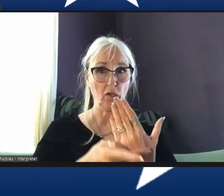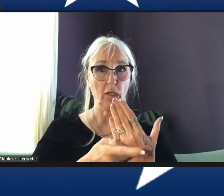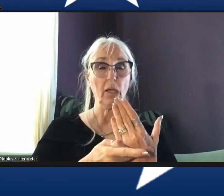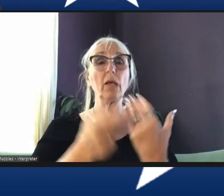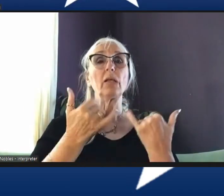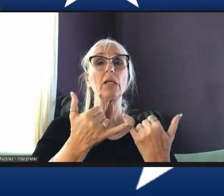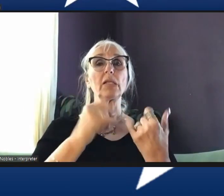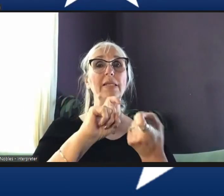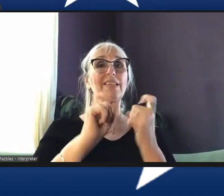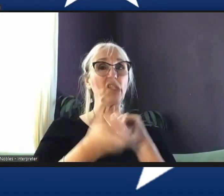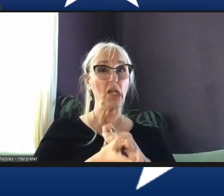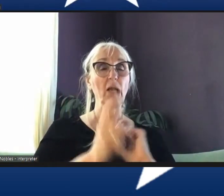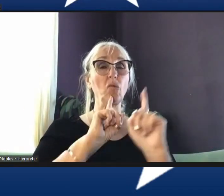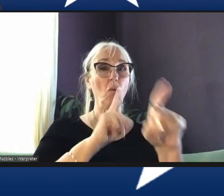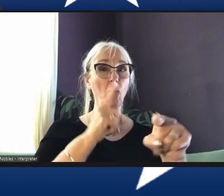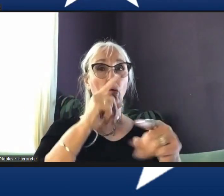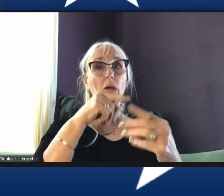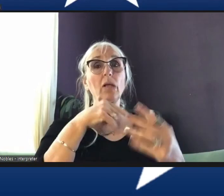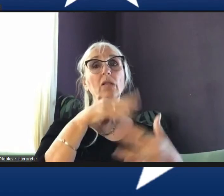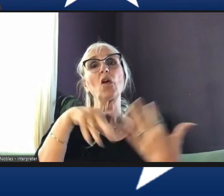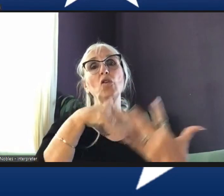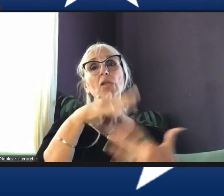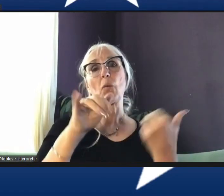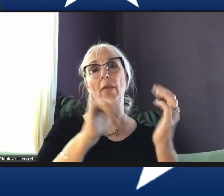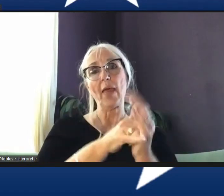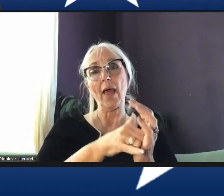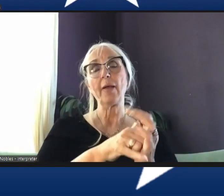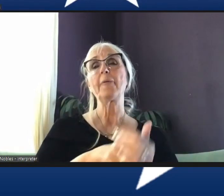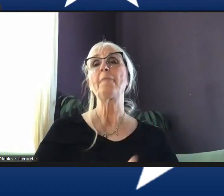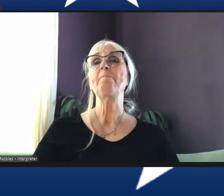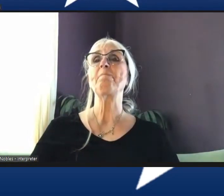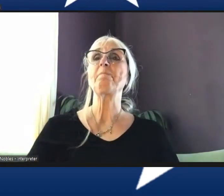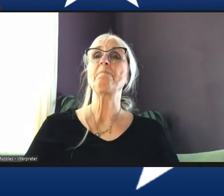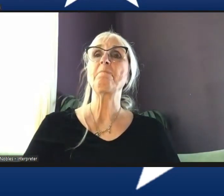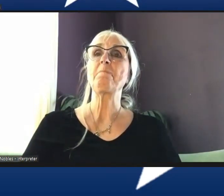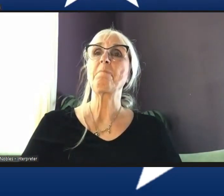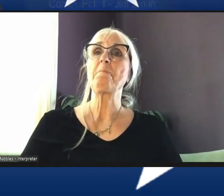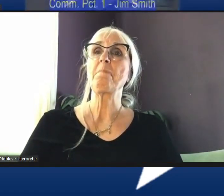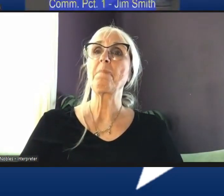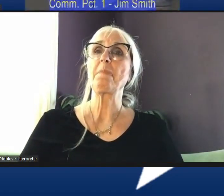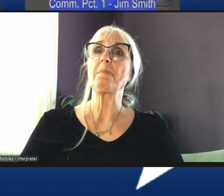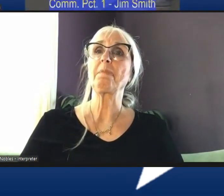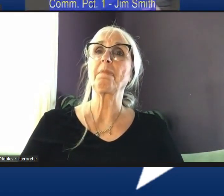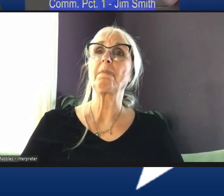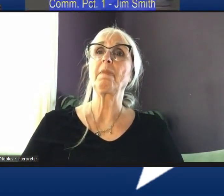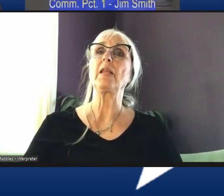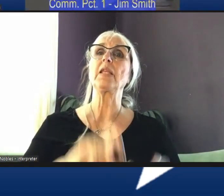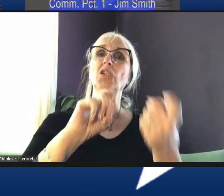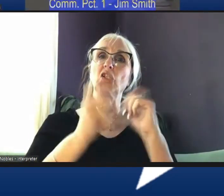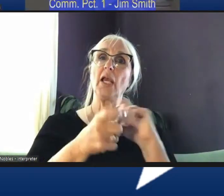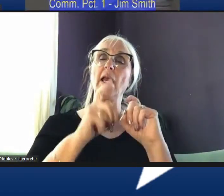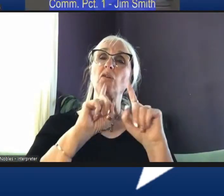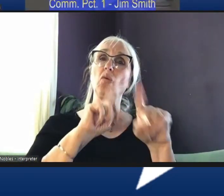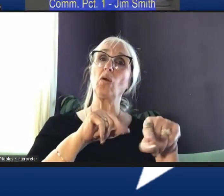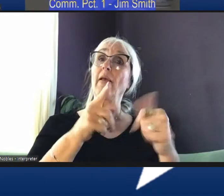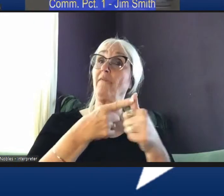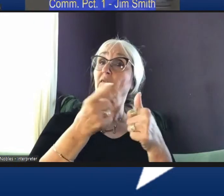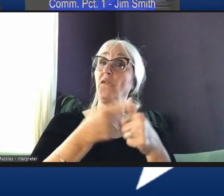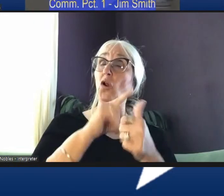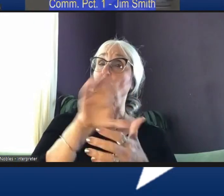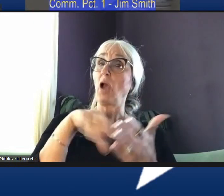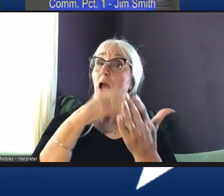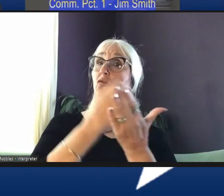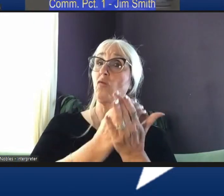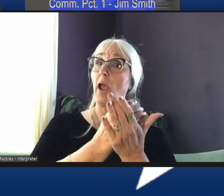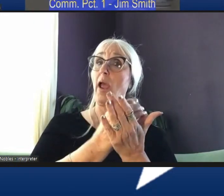order associated with that. So the change order, the original contract for